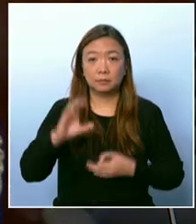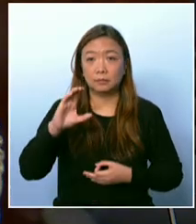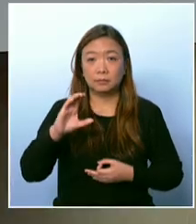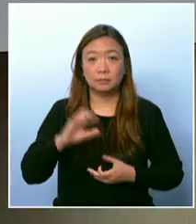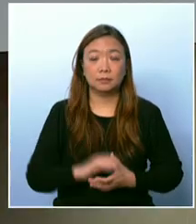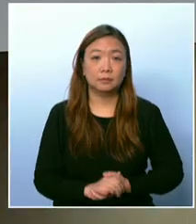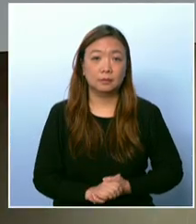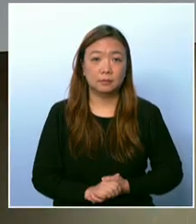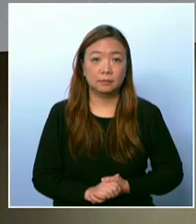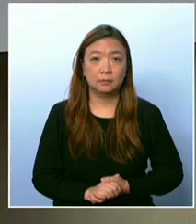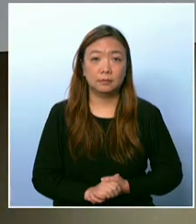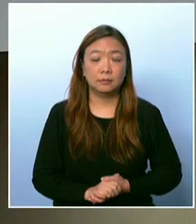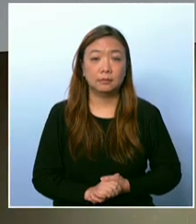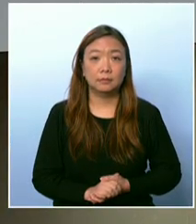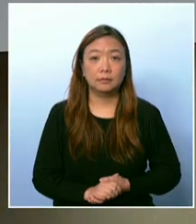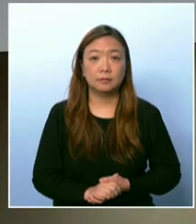Ronick Chan.